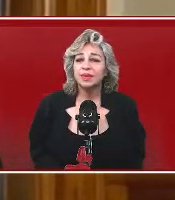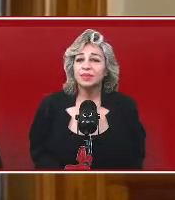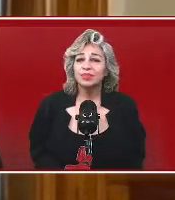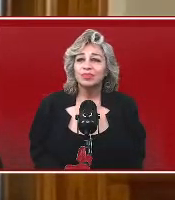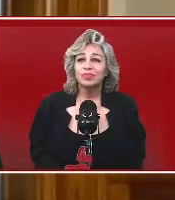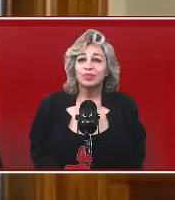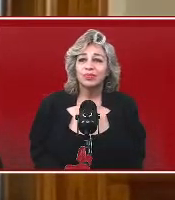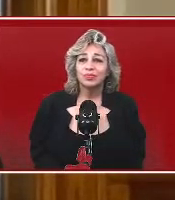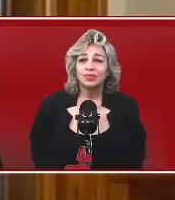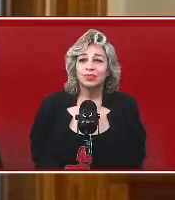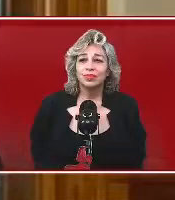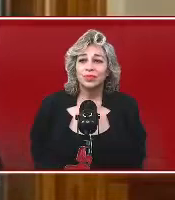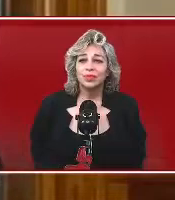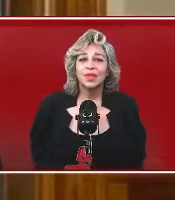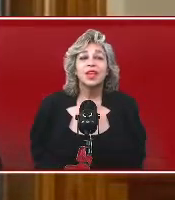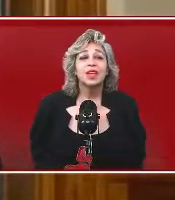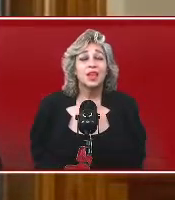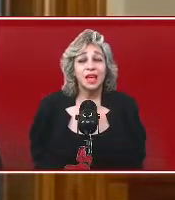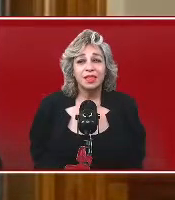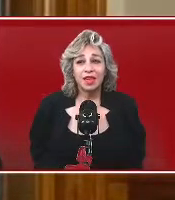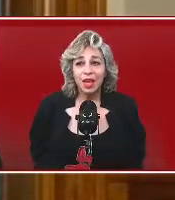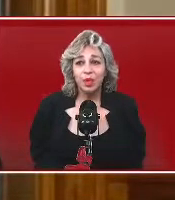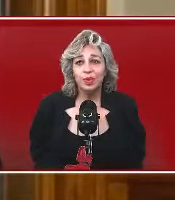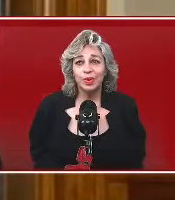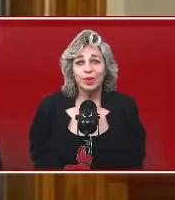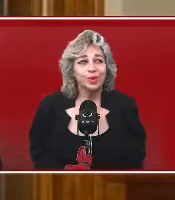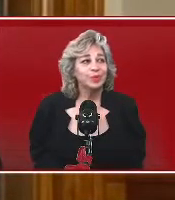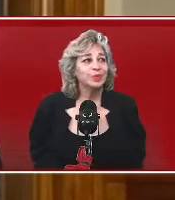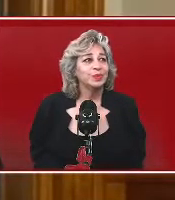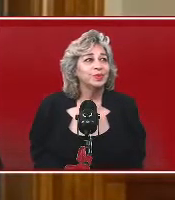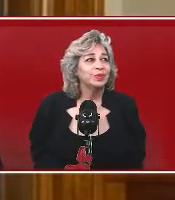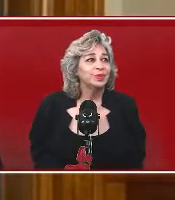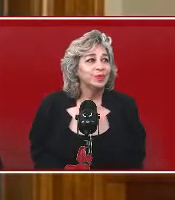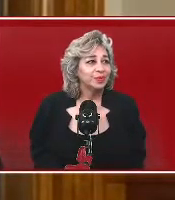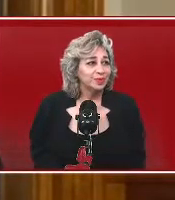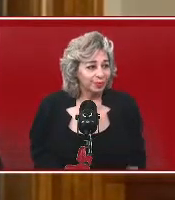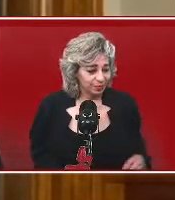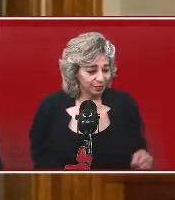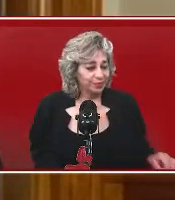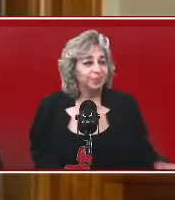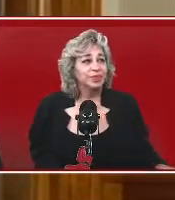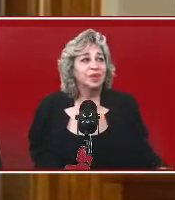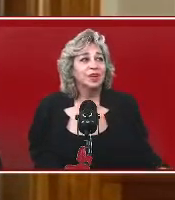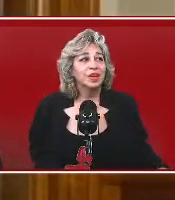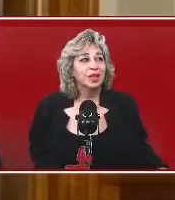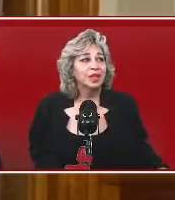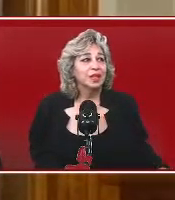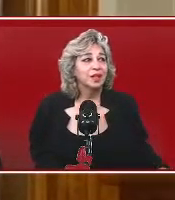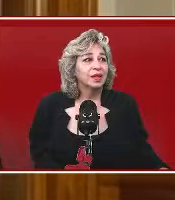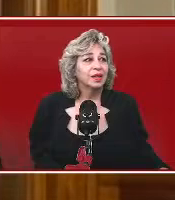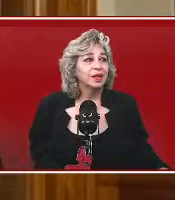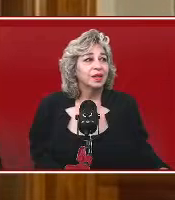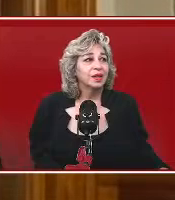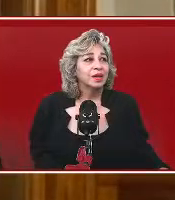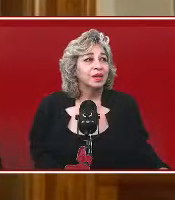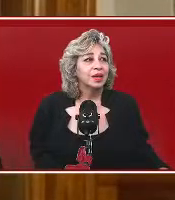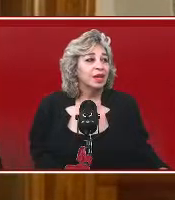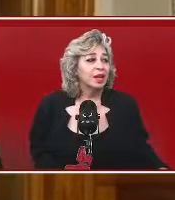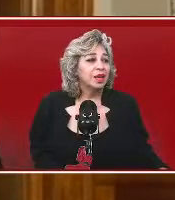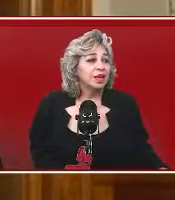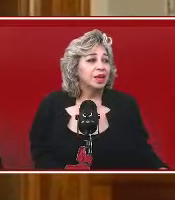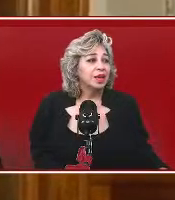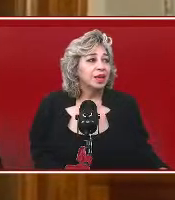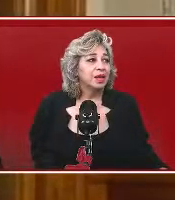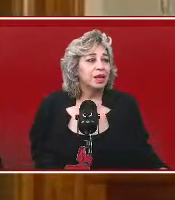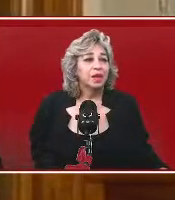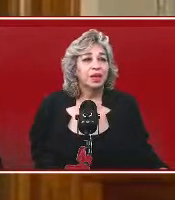de las ayudas. and the help. Empezamos el 10 de marzo y al